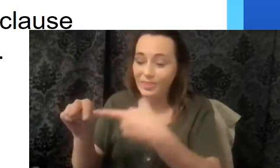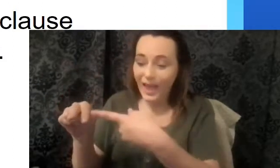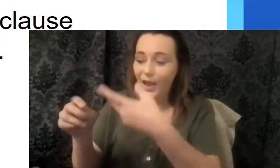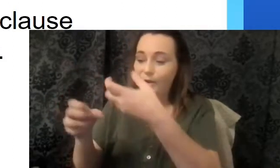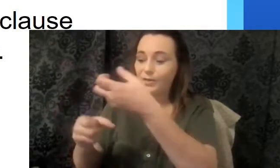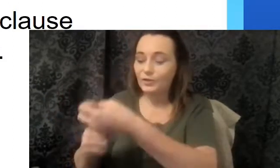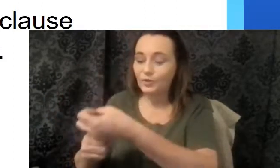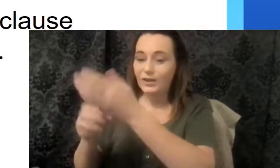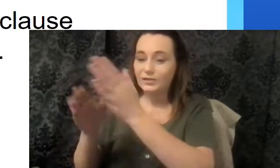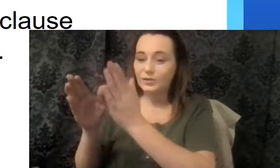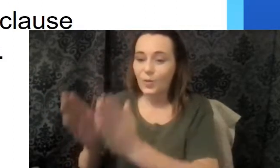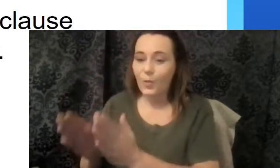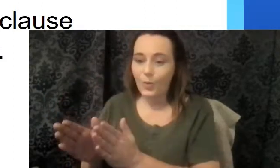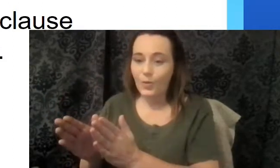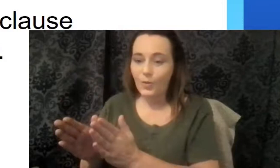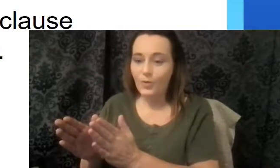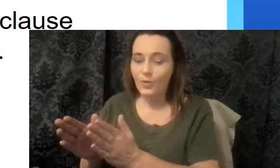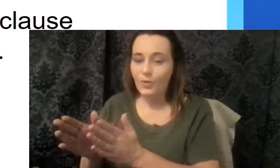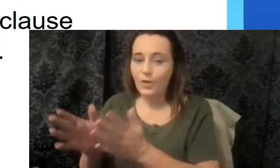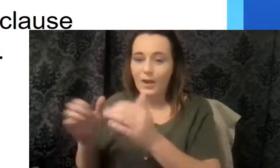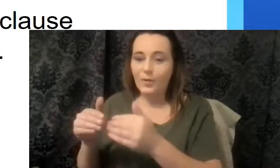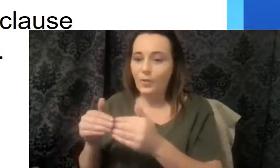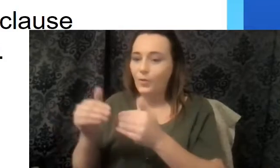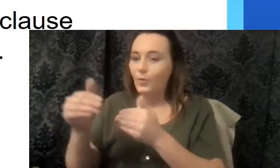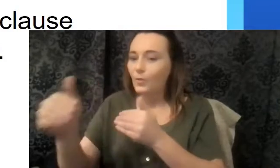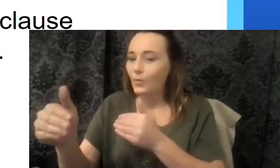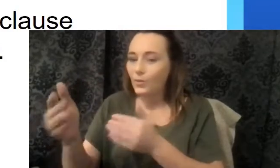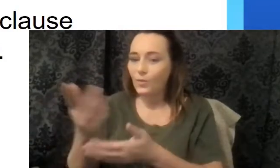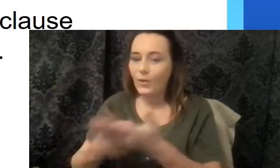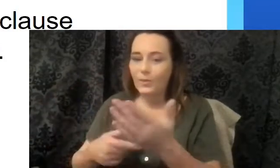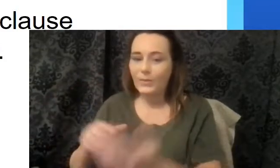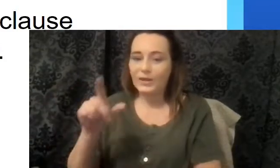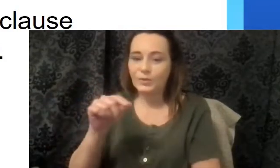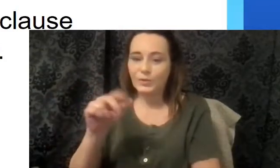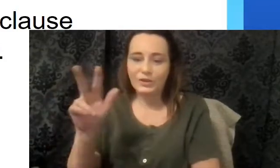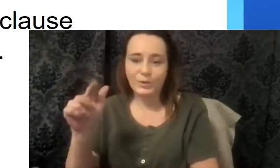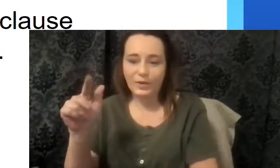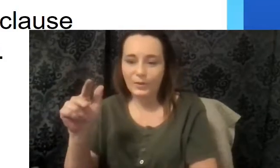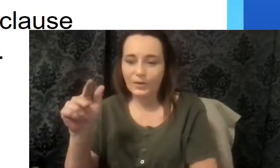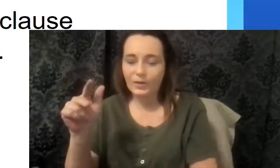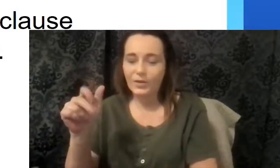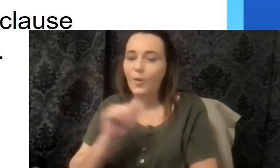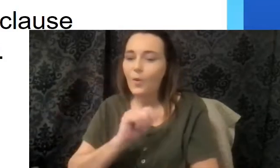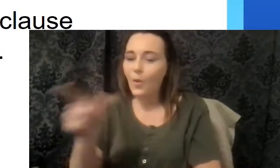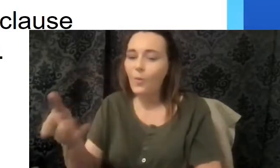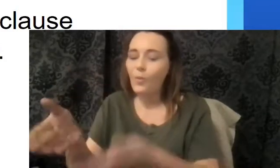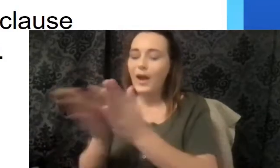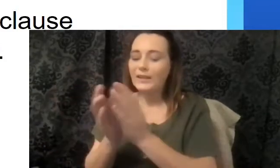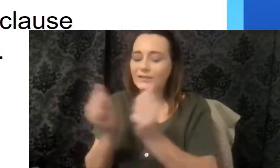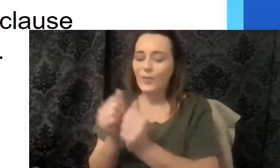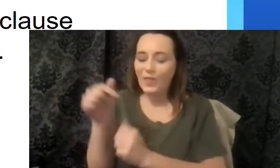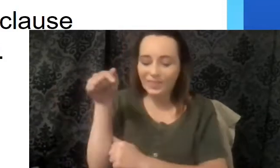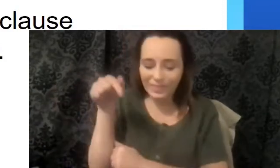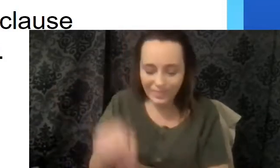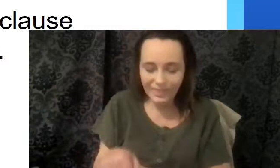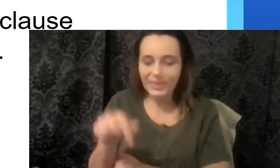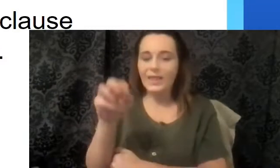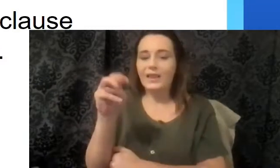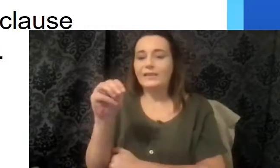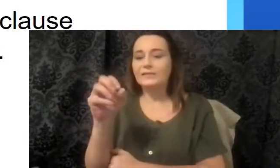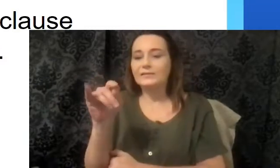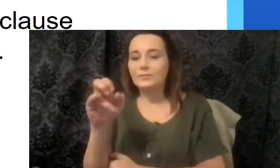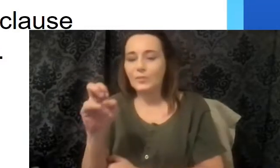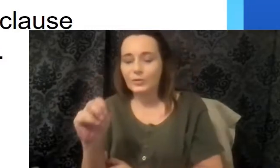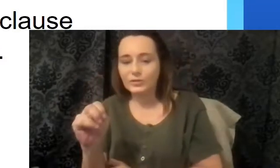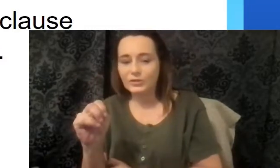And I also don't want to get ahead to what motion we're going to put in 2023. All that we're asking with this motion, and obviously you vote for it